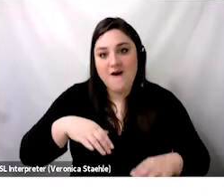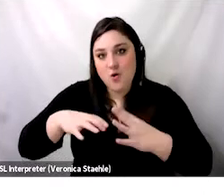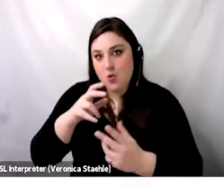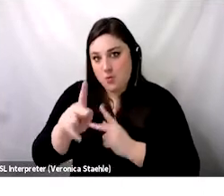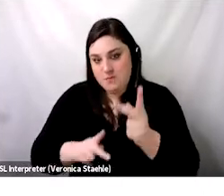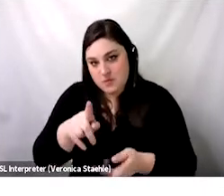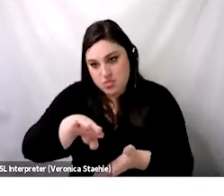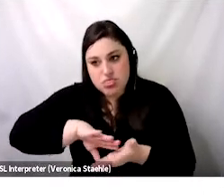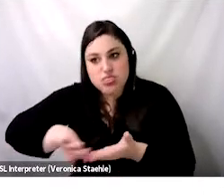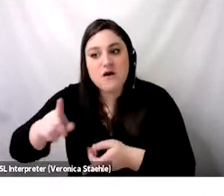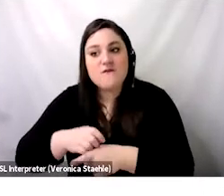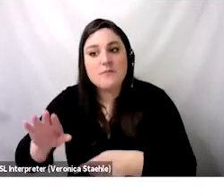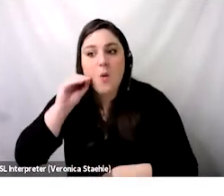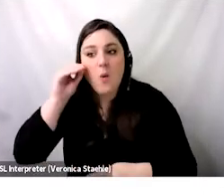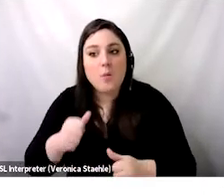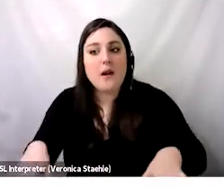their homeland.